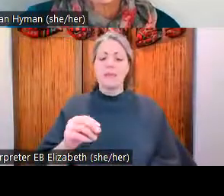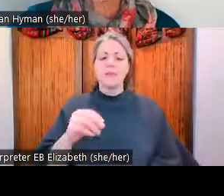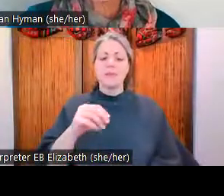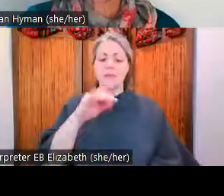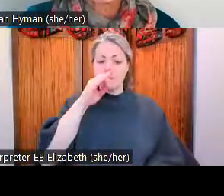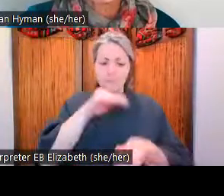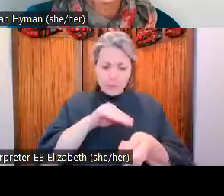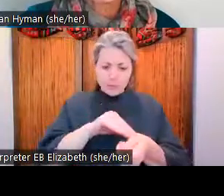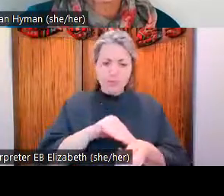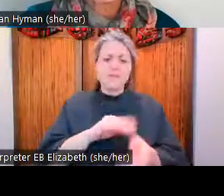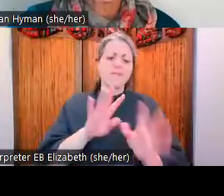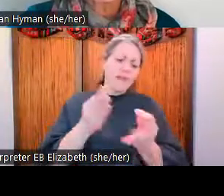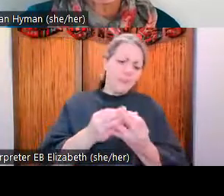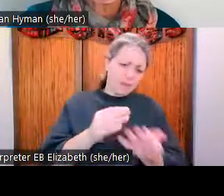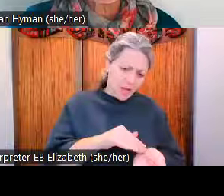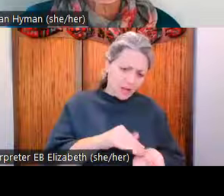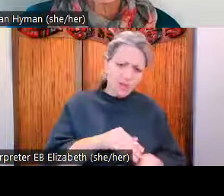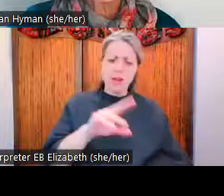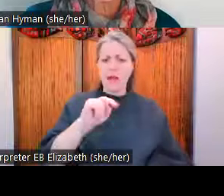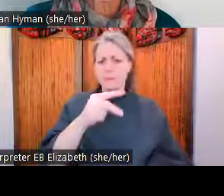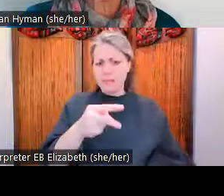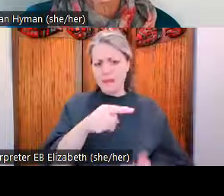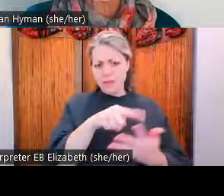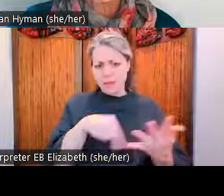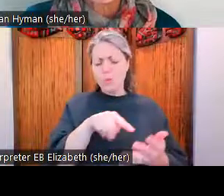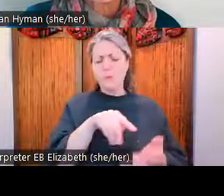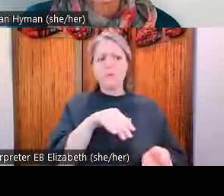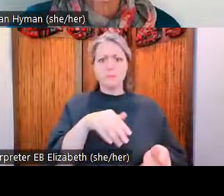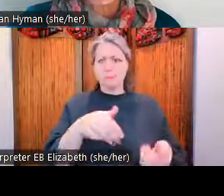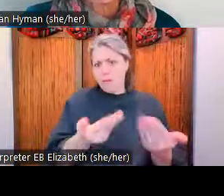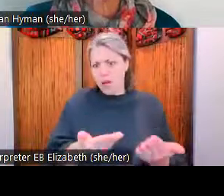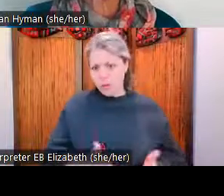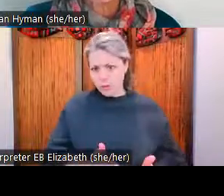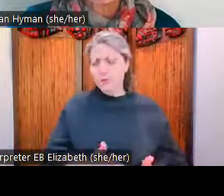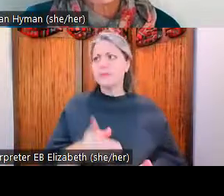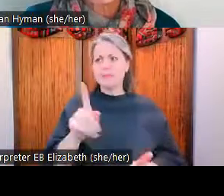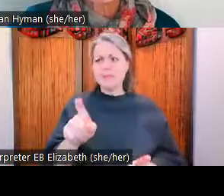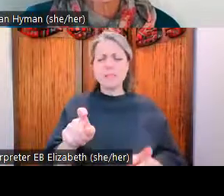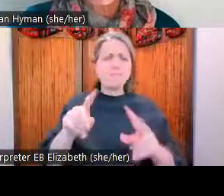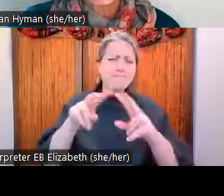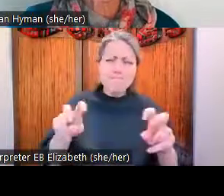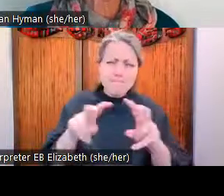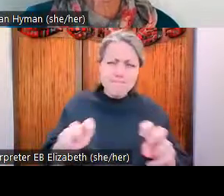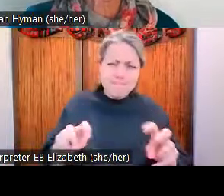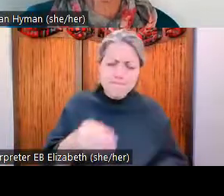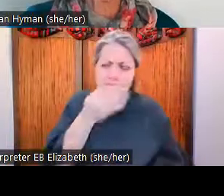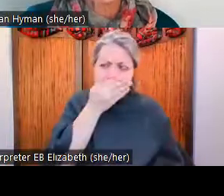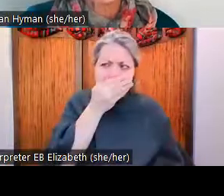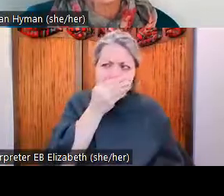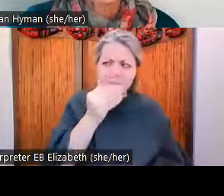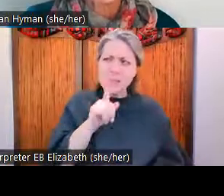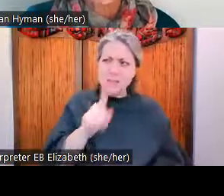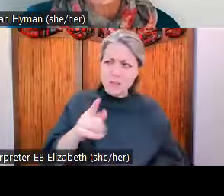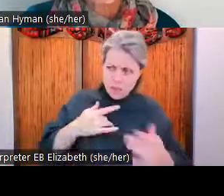or family doctor, nurse practitioner, really needs to delve deeper to find out why the concern is